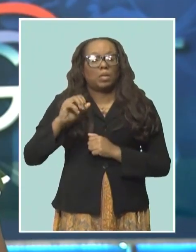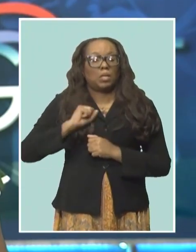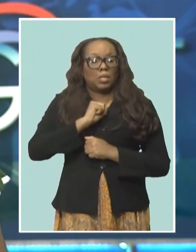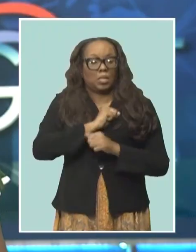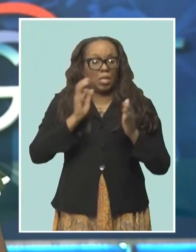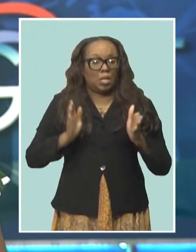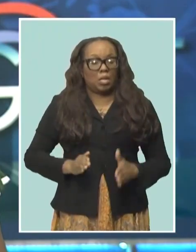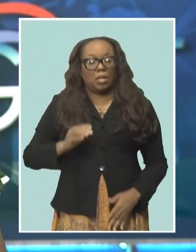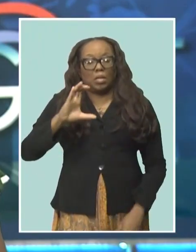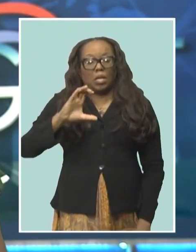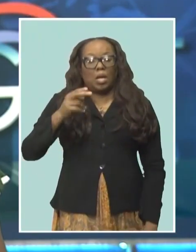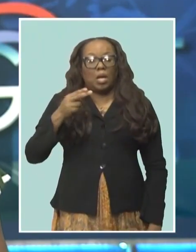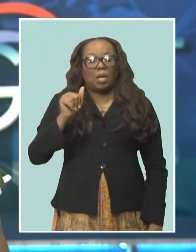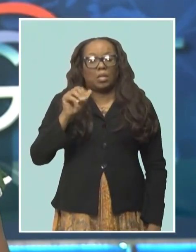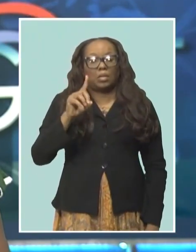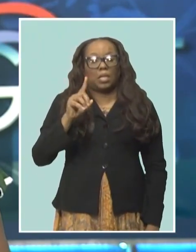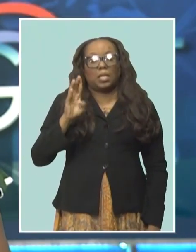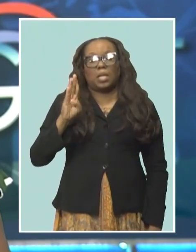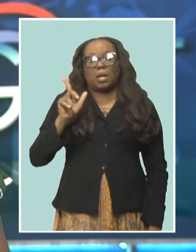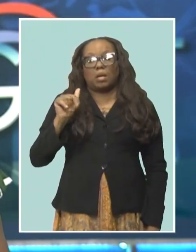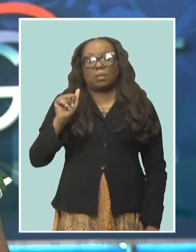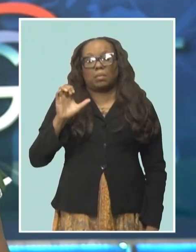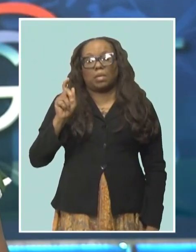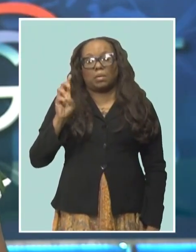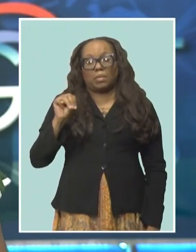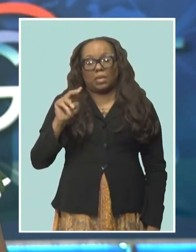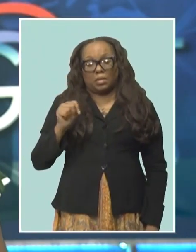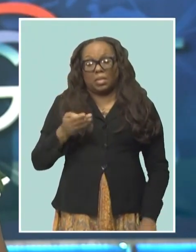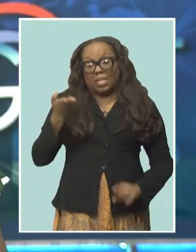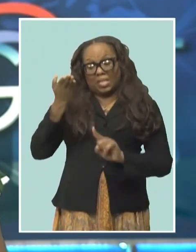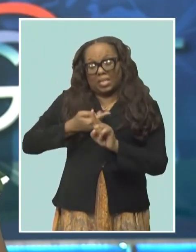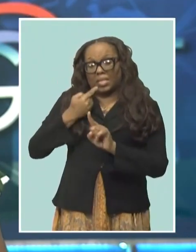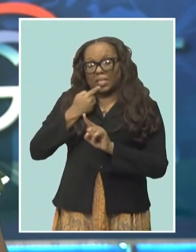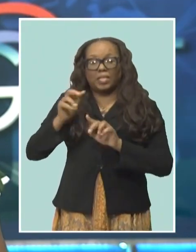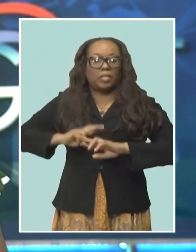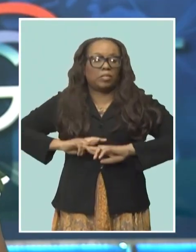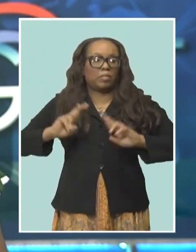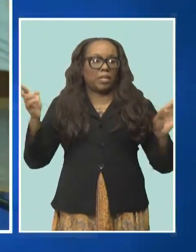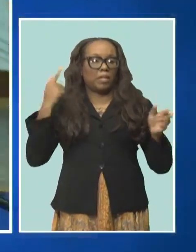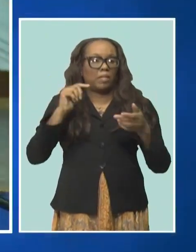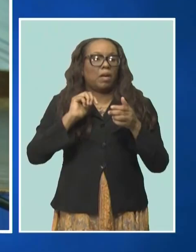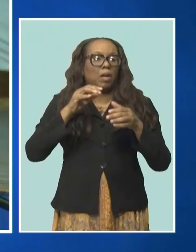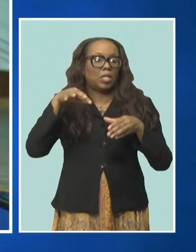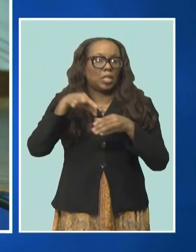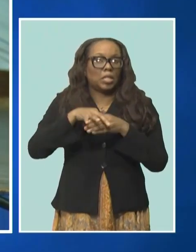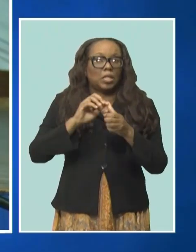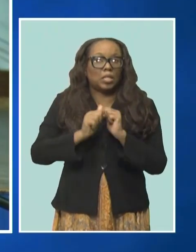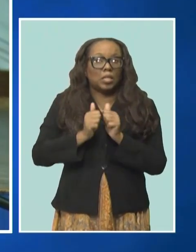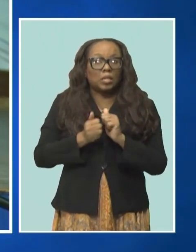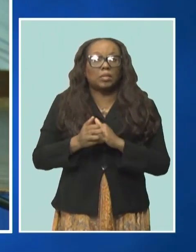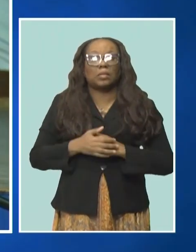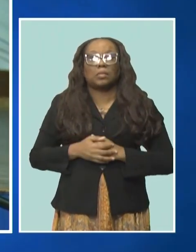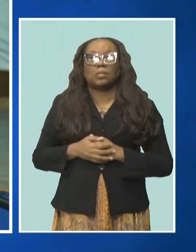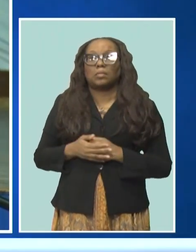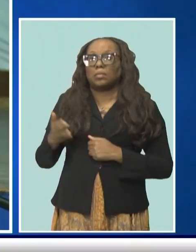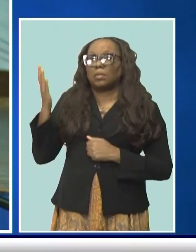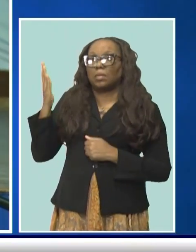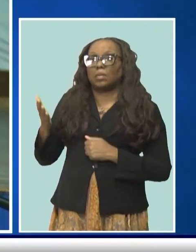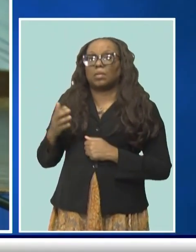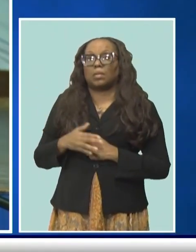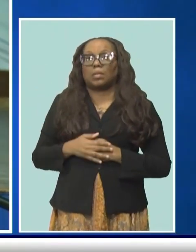Transformation, Senator Chad Blackman, says she is ready for the race. Tell them